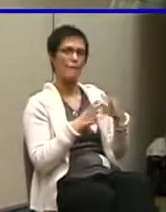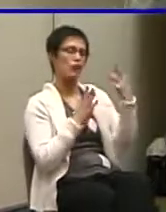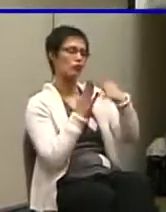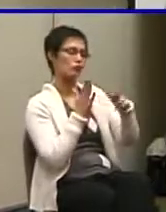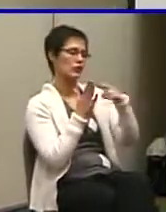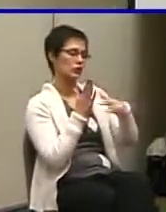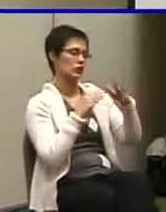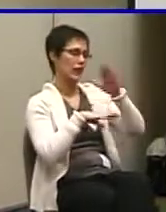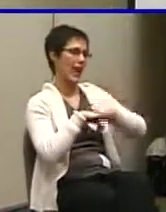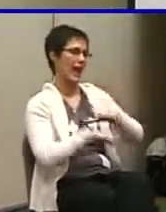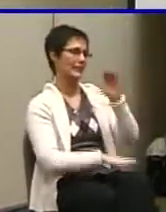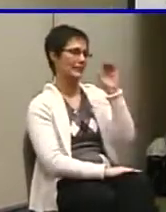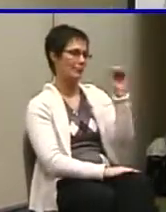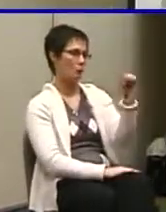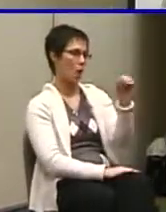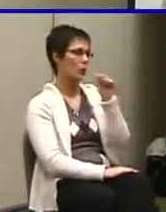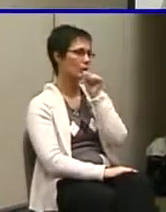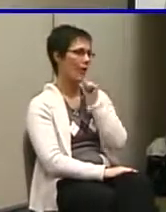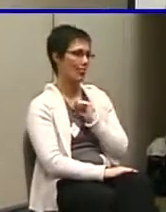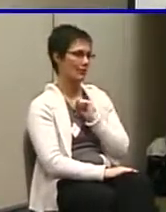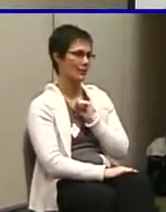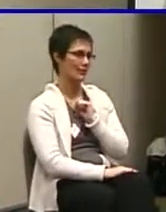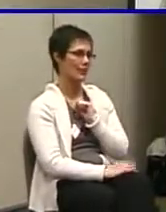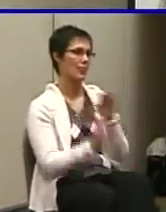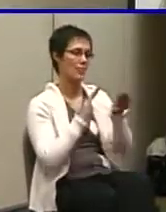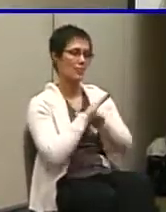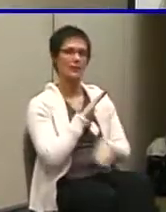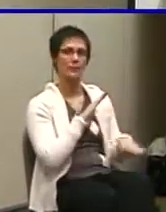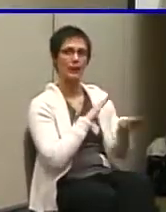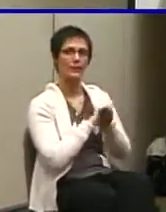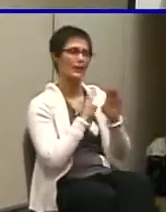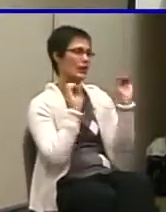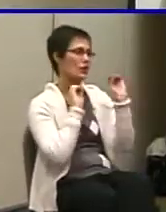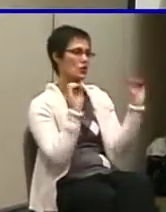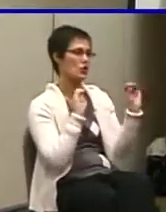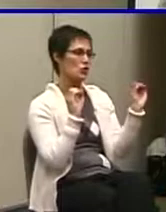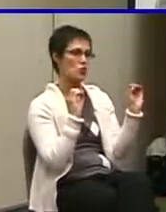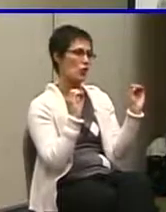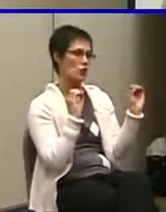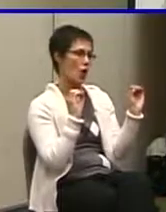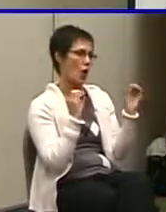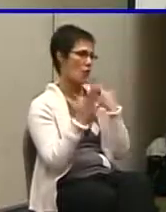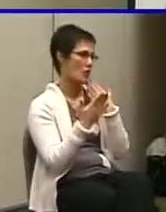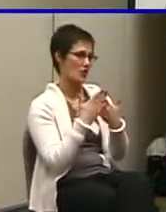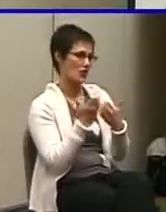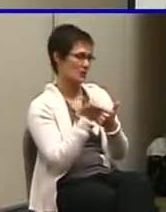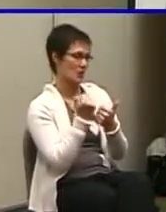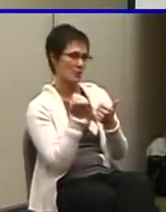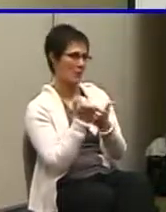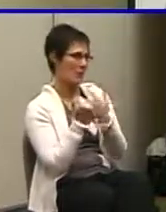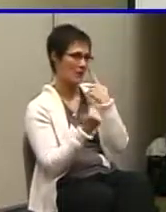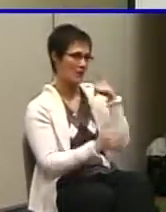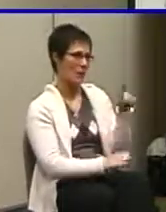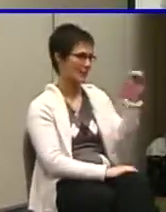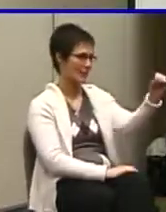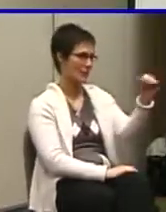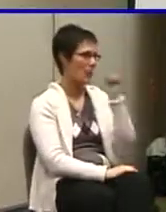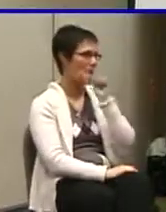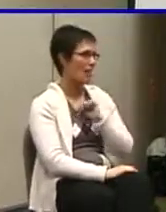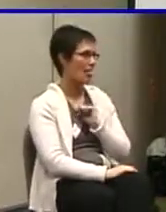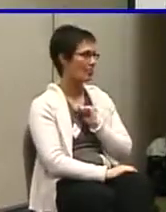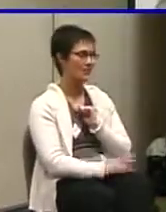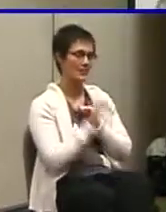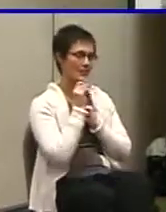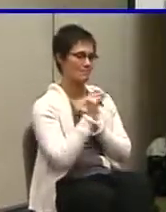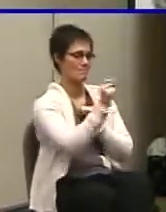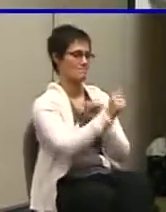Research on zero tolerance. I mean, there's basically no significant support for zero tolerance. So this whole idea that we're going to have this knee-jerk reaction of 10 days kind of a thing,